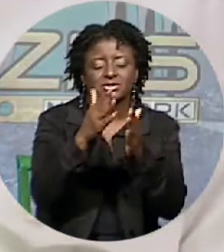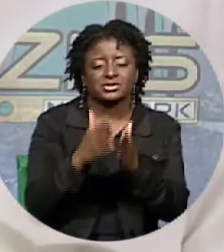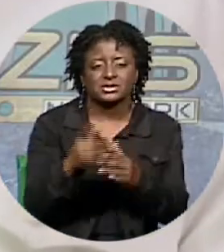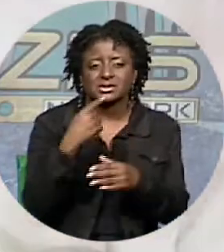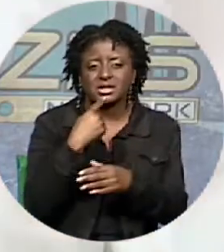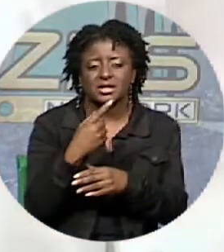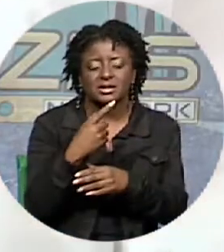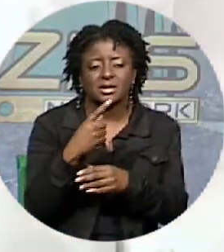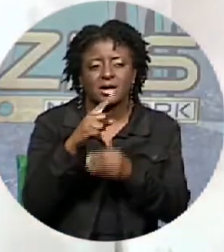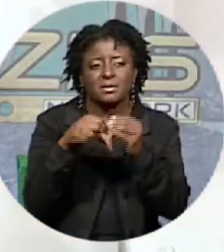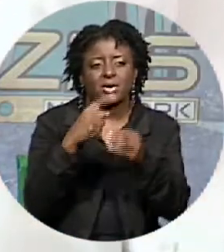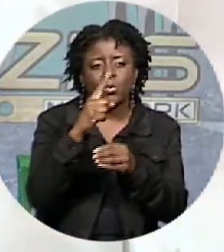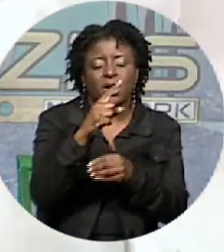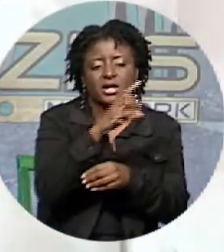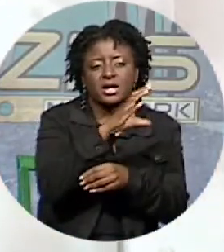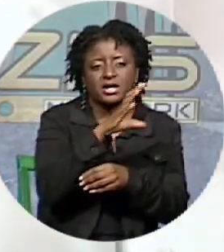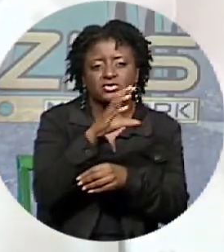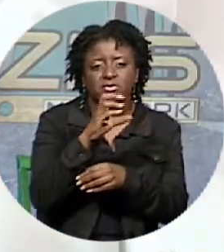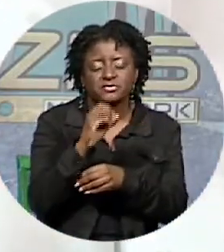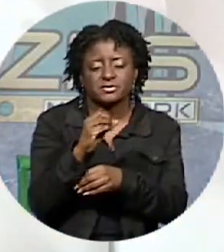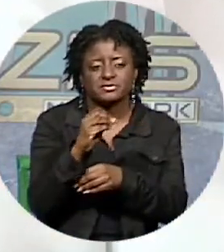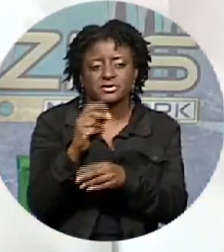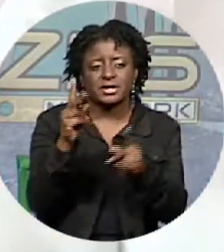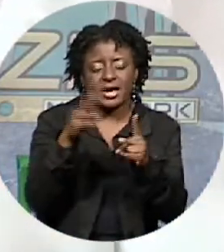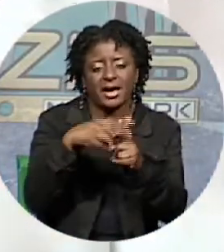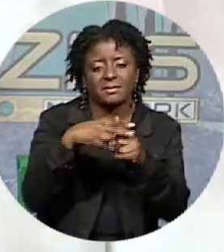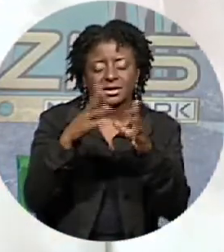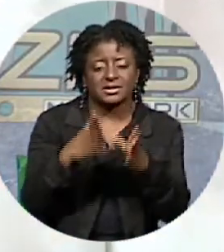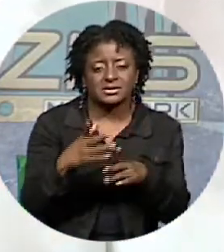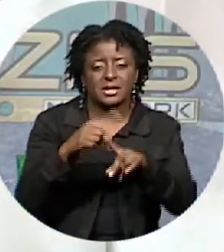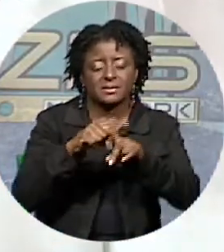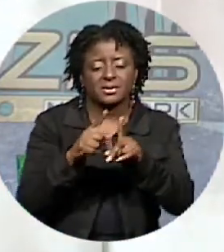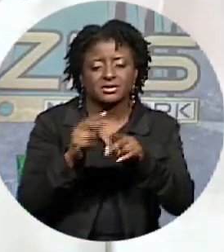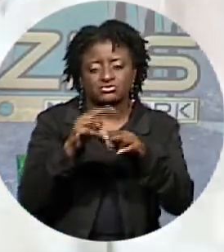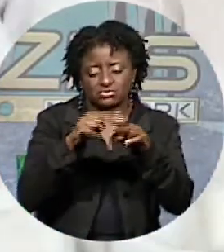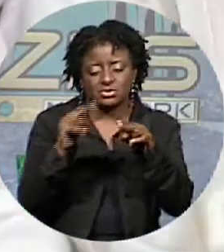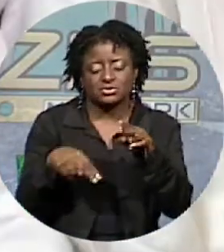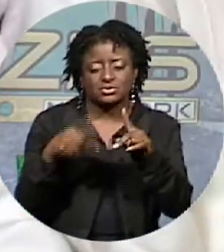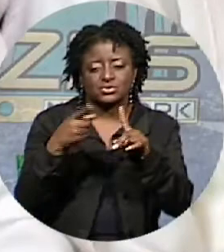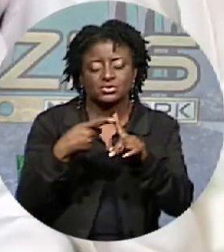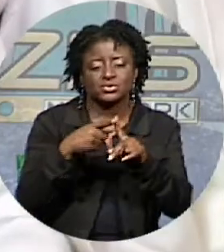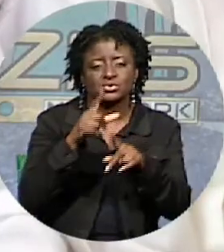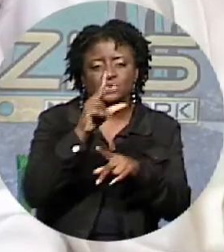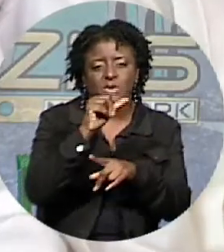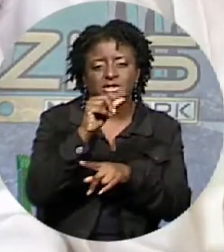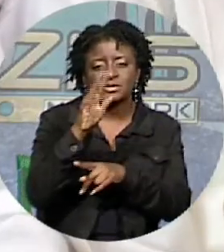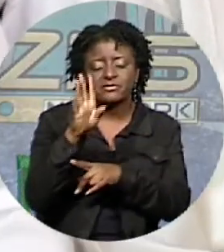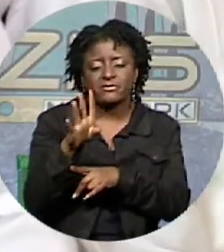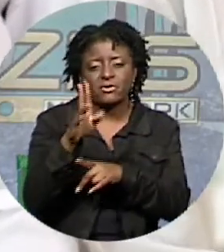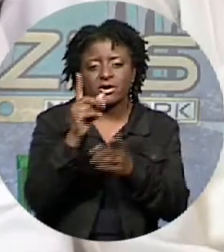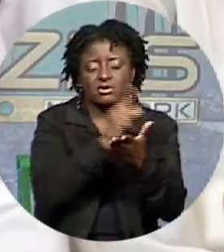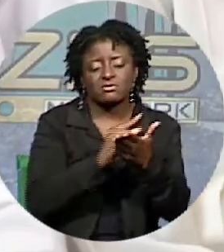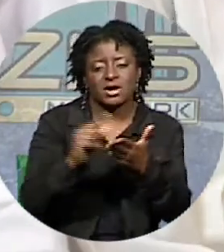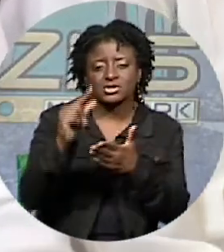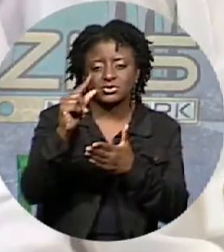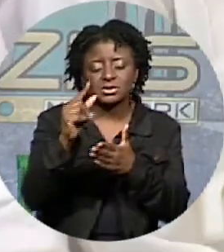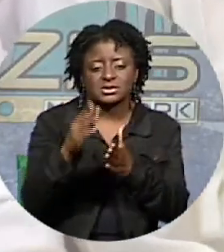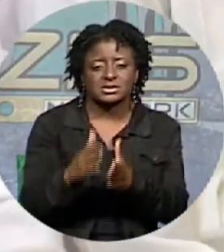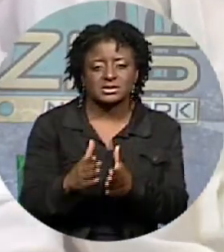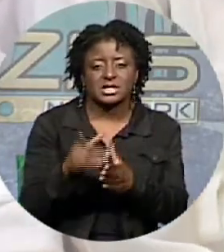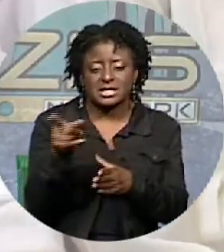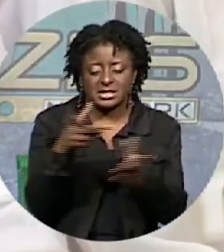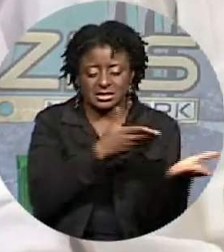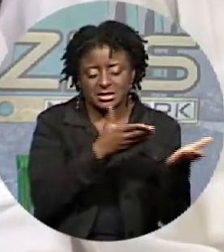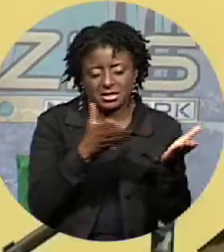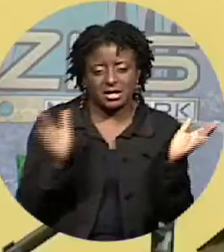were about 150 applicants. However, it was narrowed to the 24 graduates. He encouraged them to take their